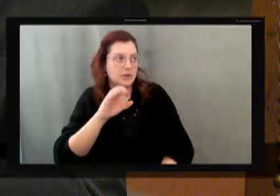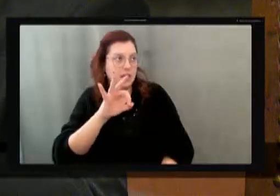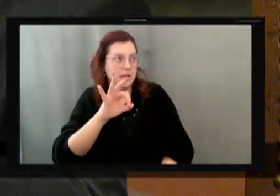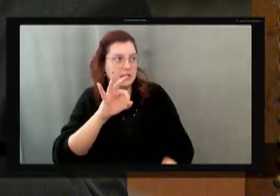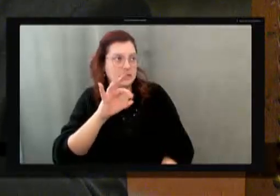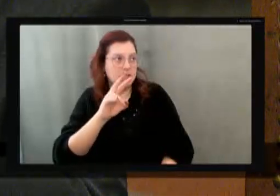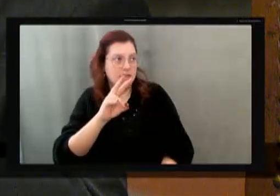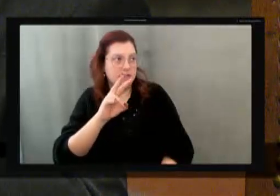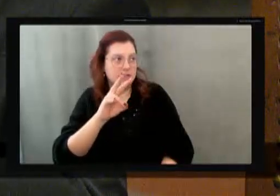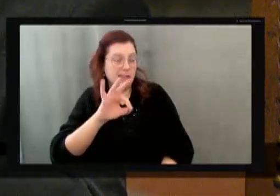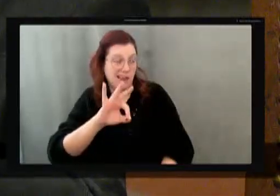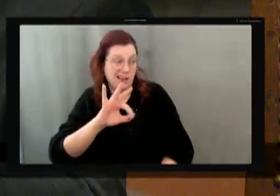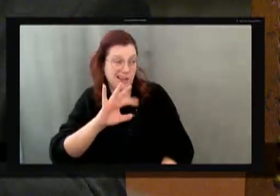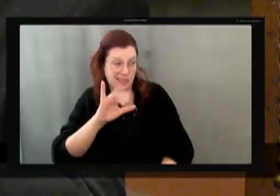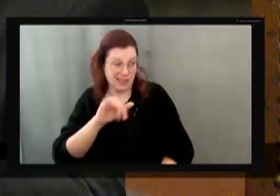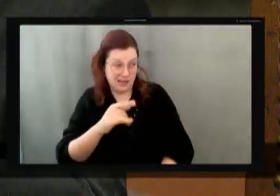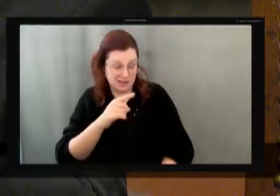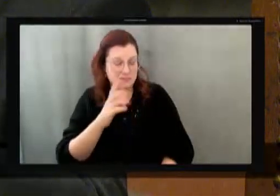but,